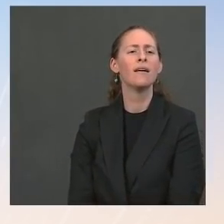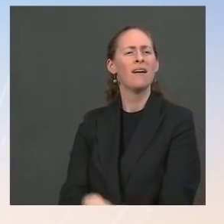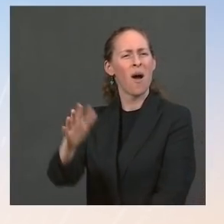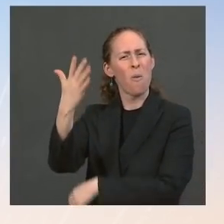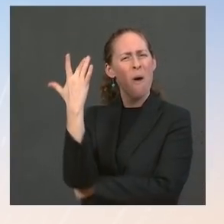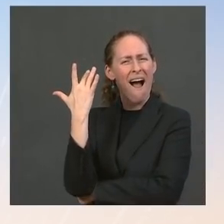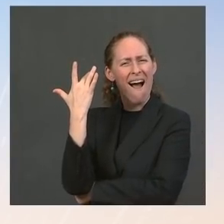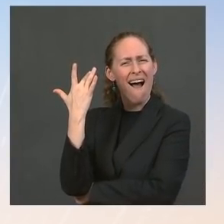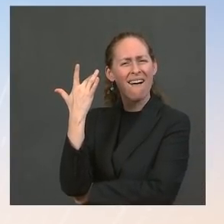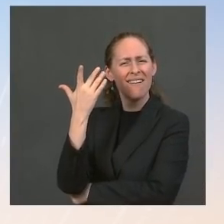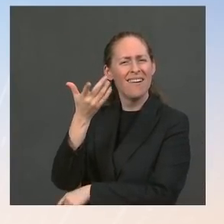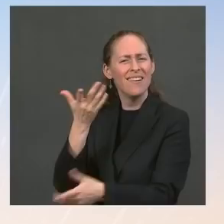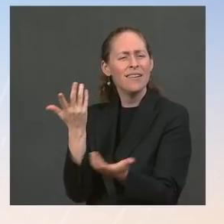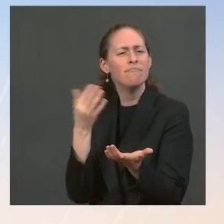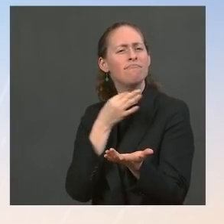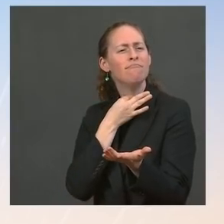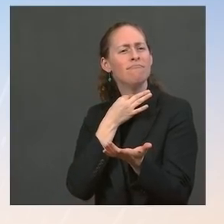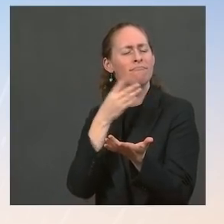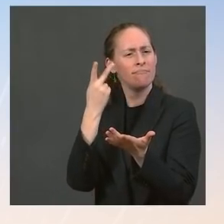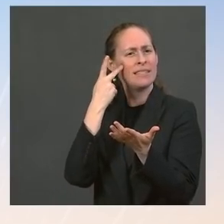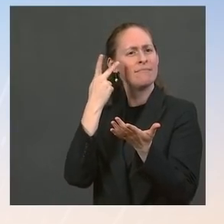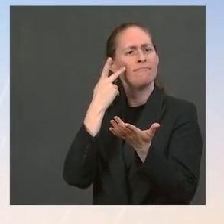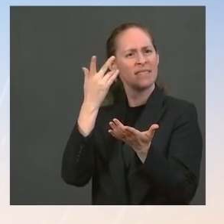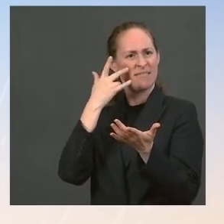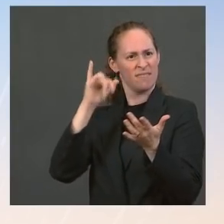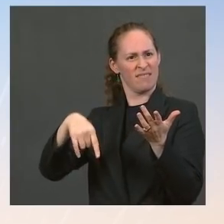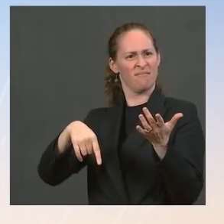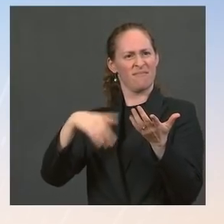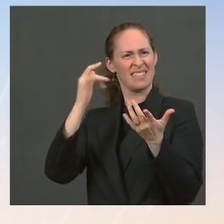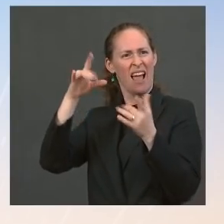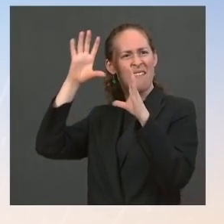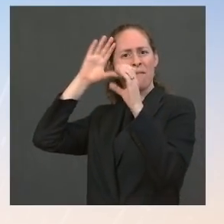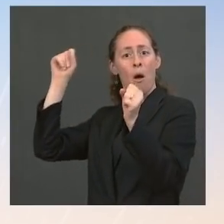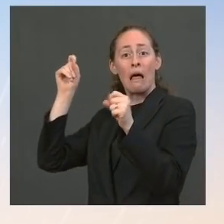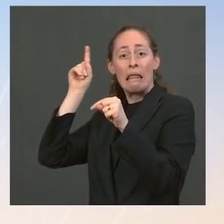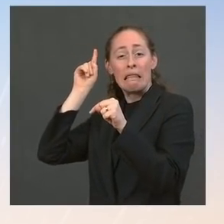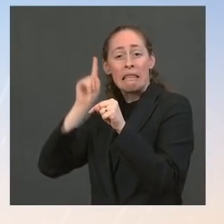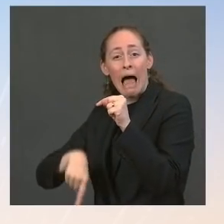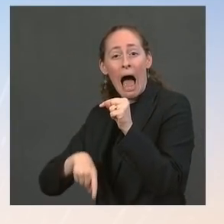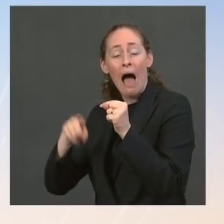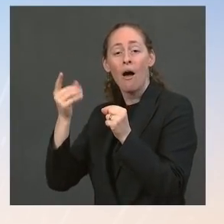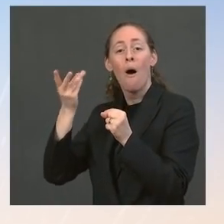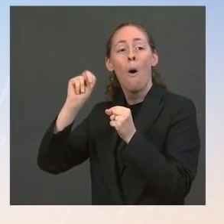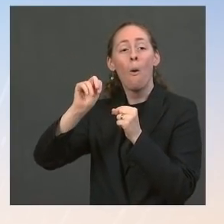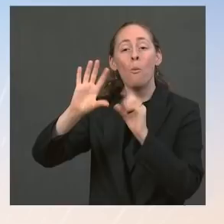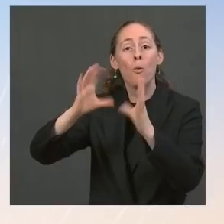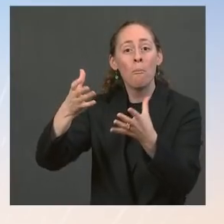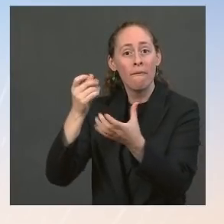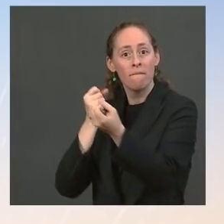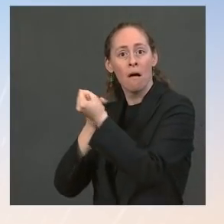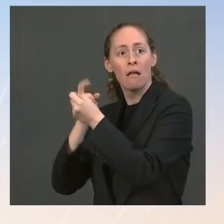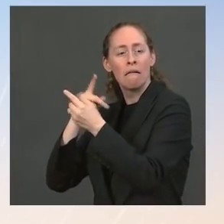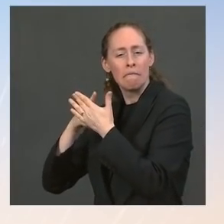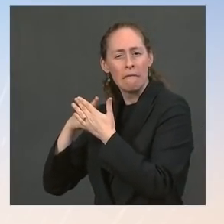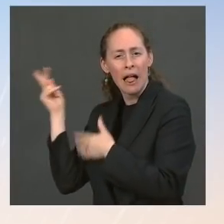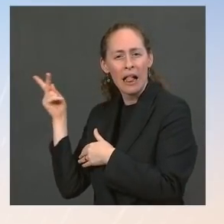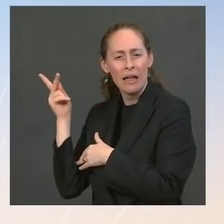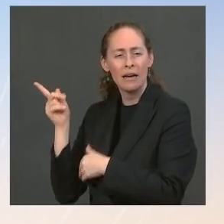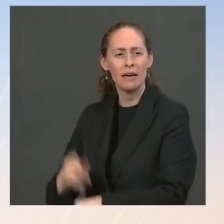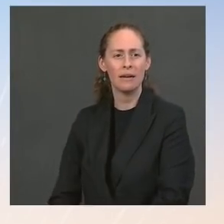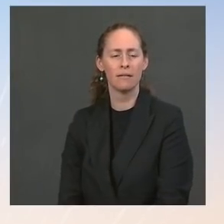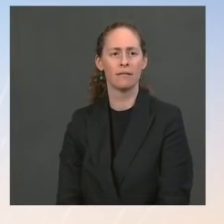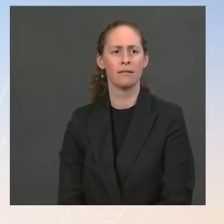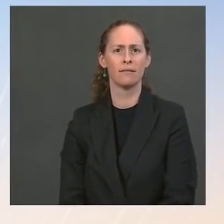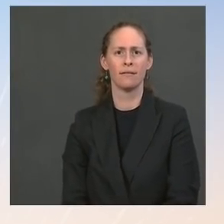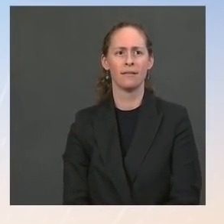see this as a failure of the president to get his own party to back him and his agenda? Why isn't it, before